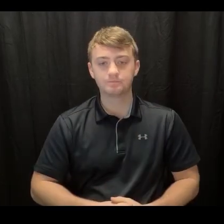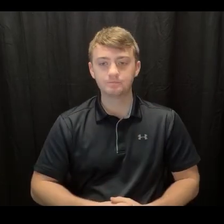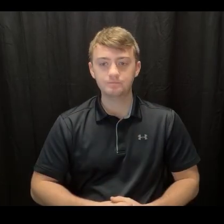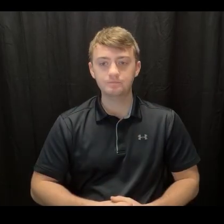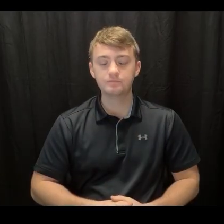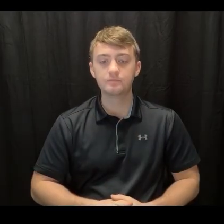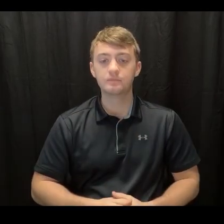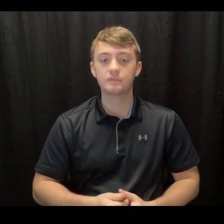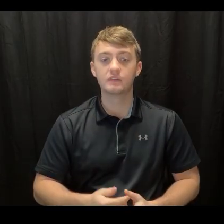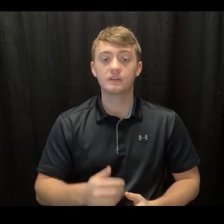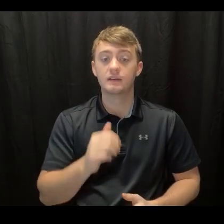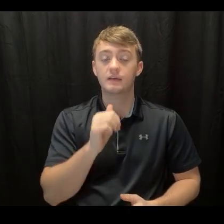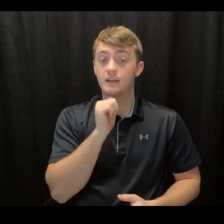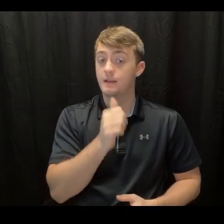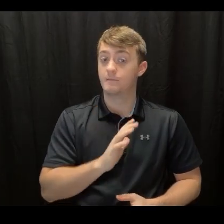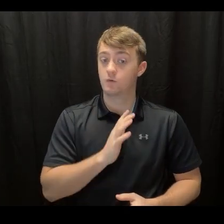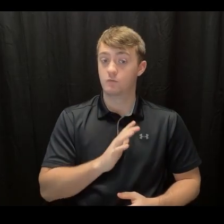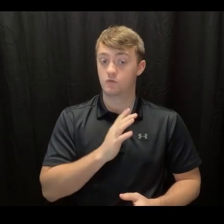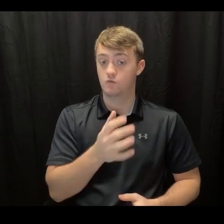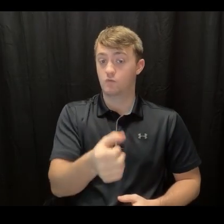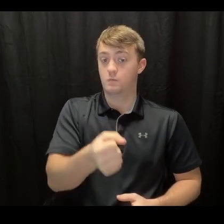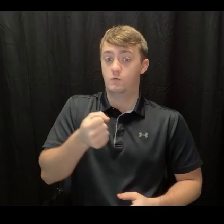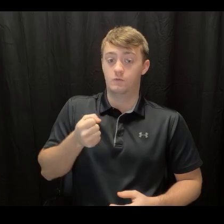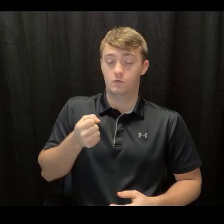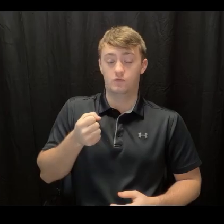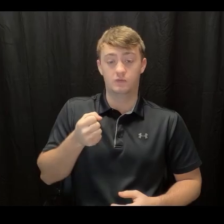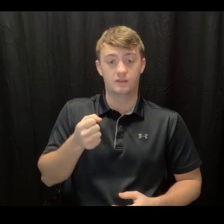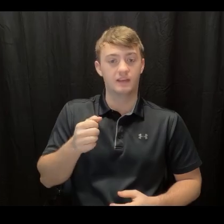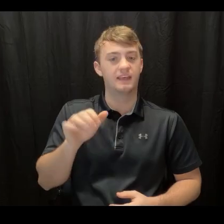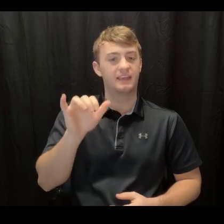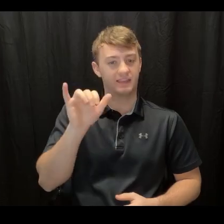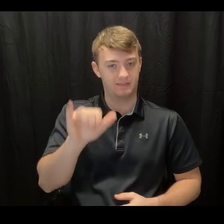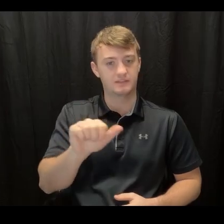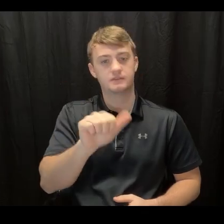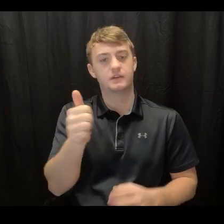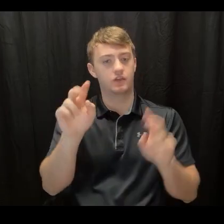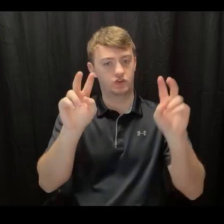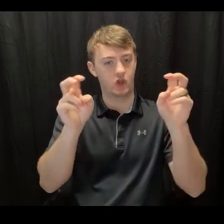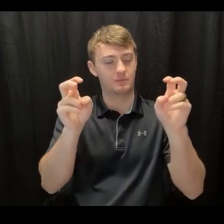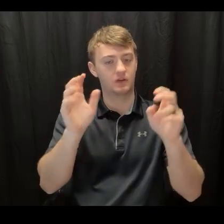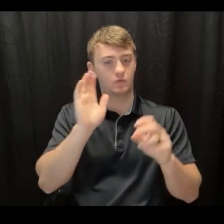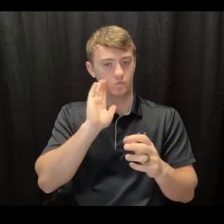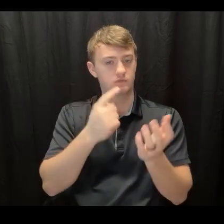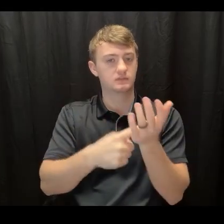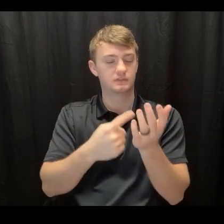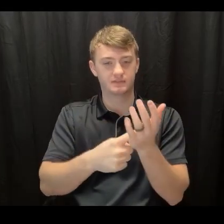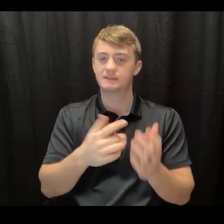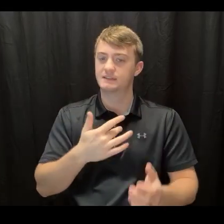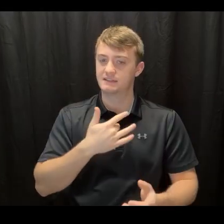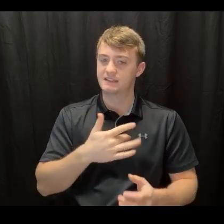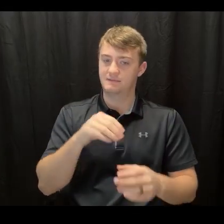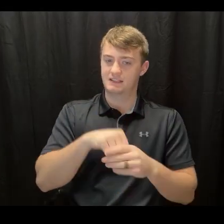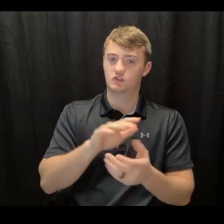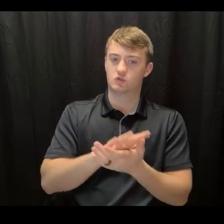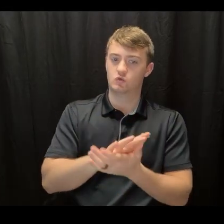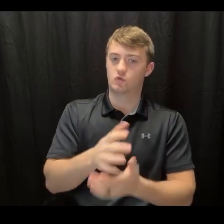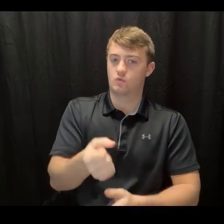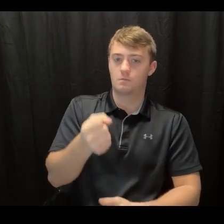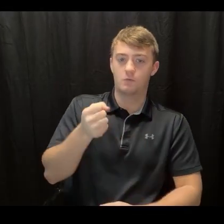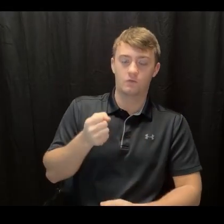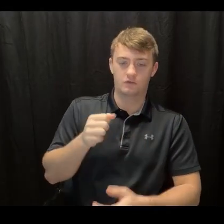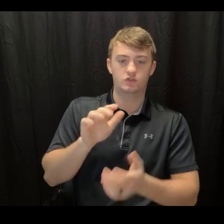place. Informal removal is another topic we're going to discuss. This is typically an